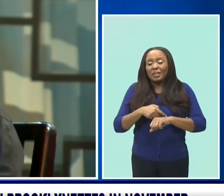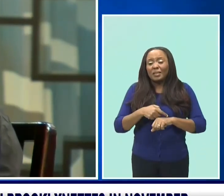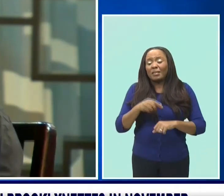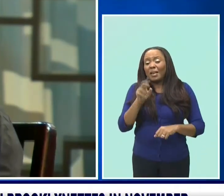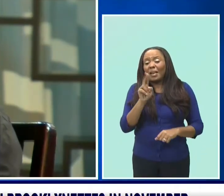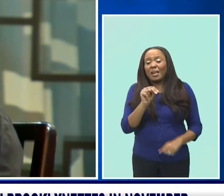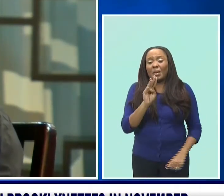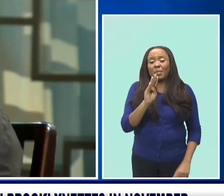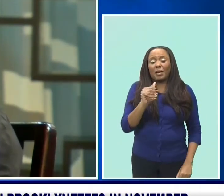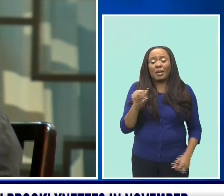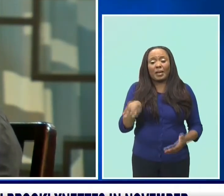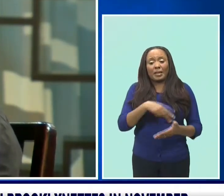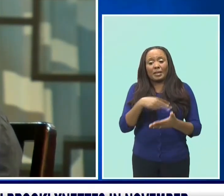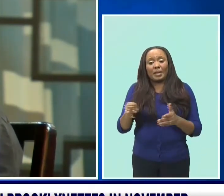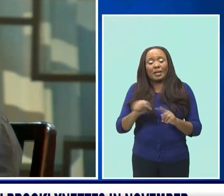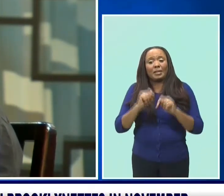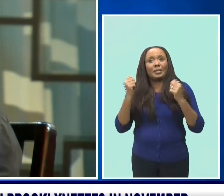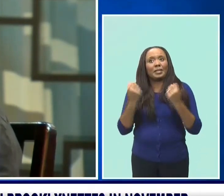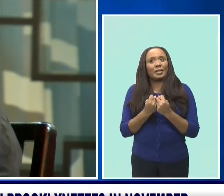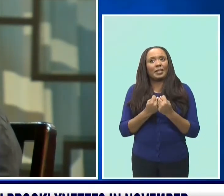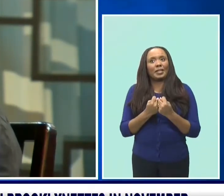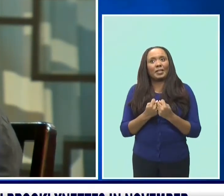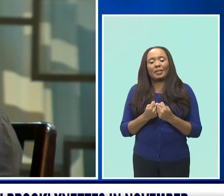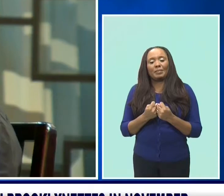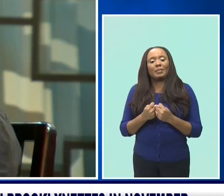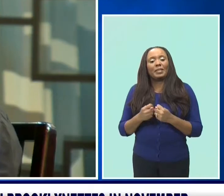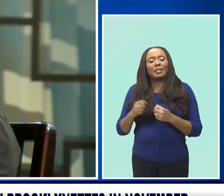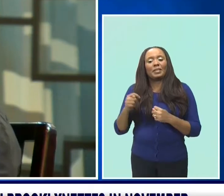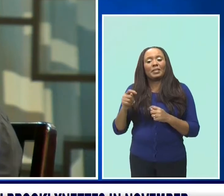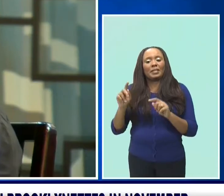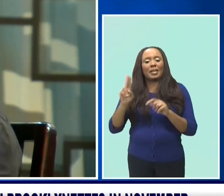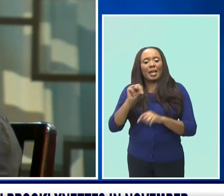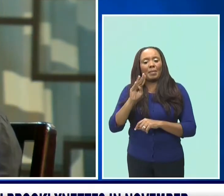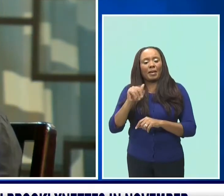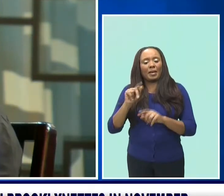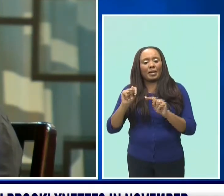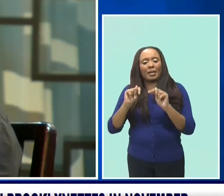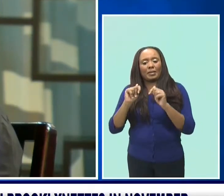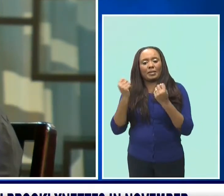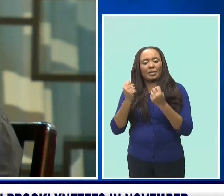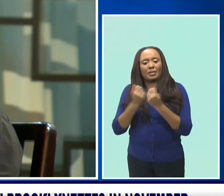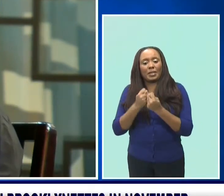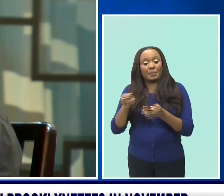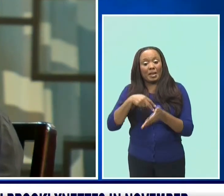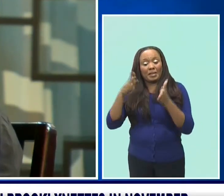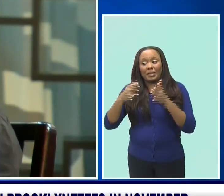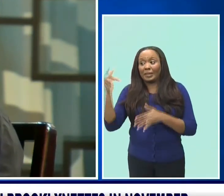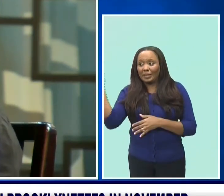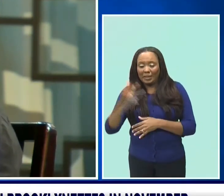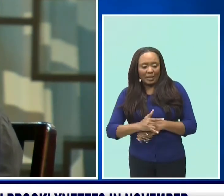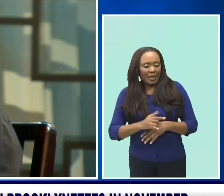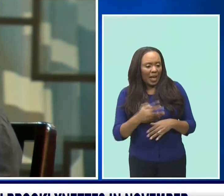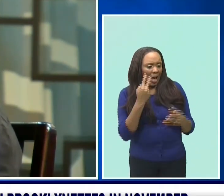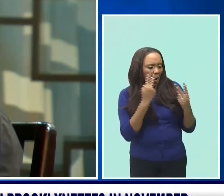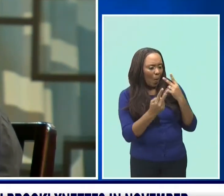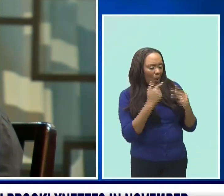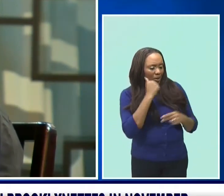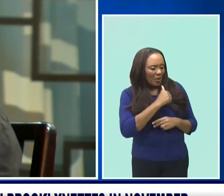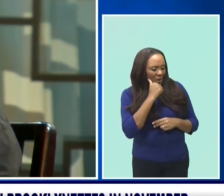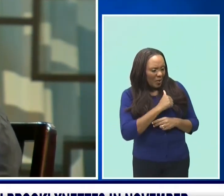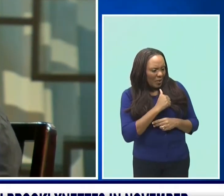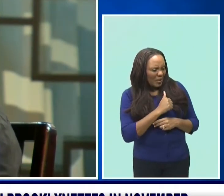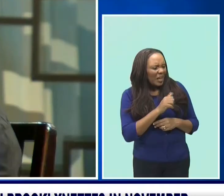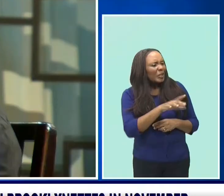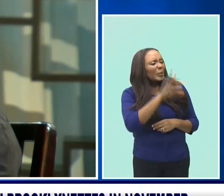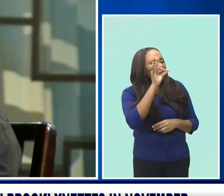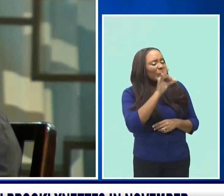dance team has ever done this, we actually came to Barbados and had an audition, and we took 6 dancers back to New York